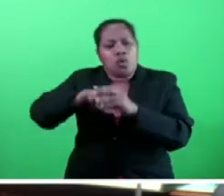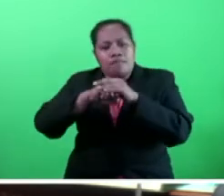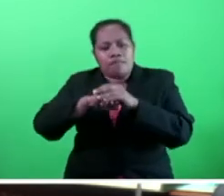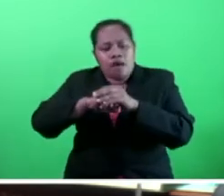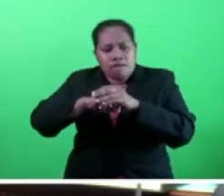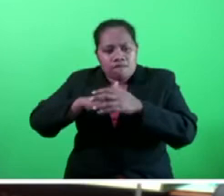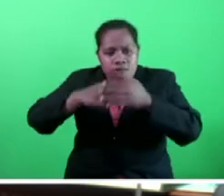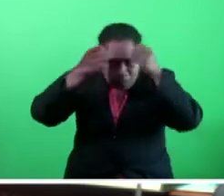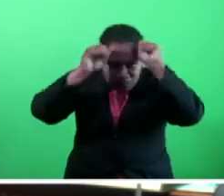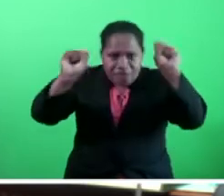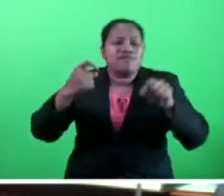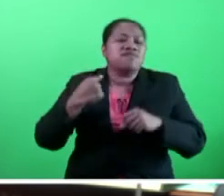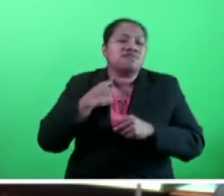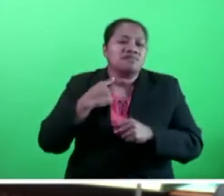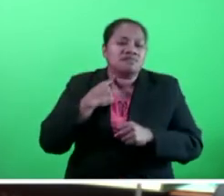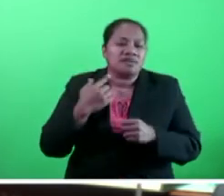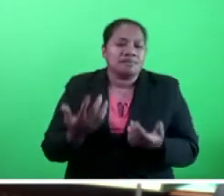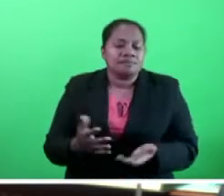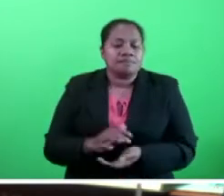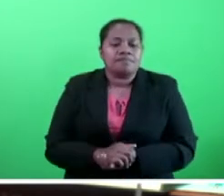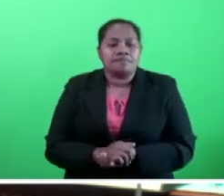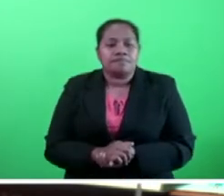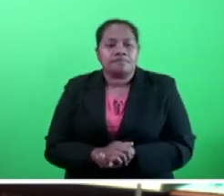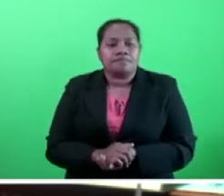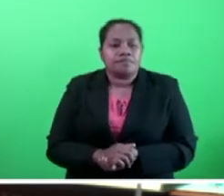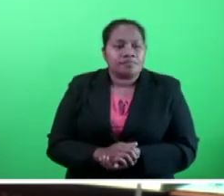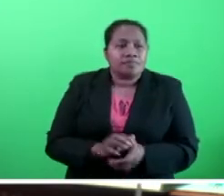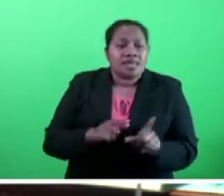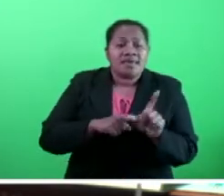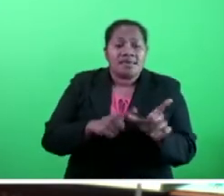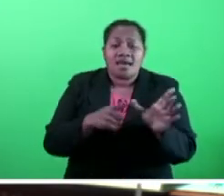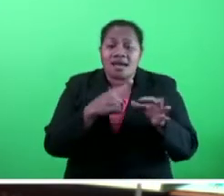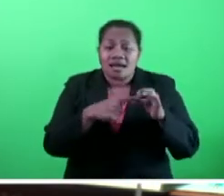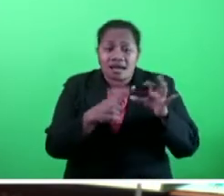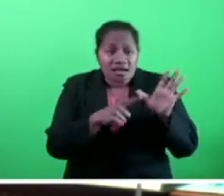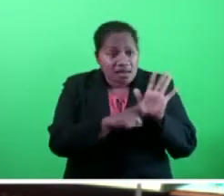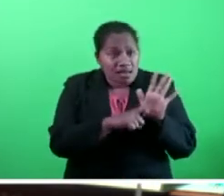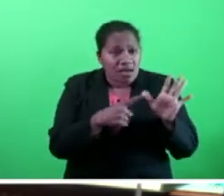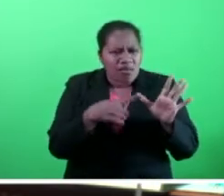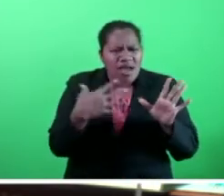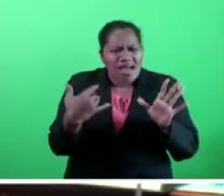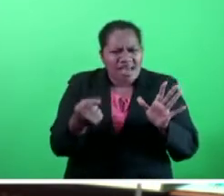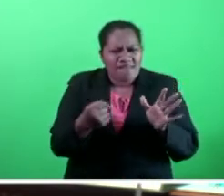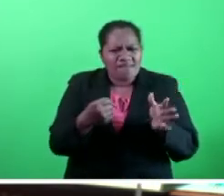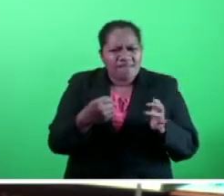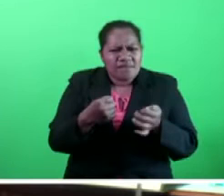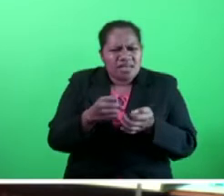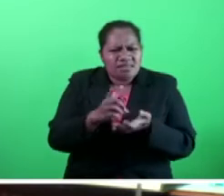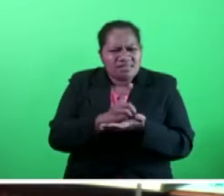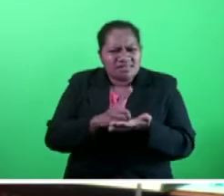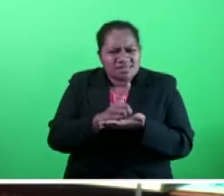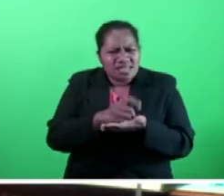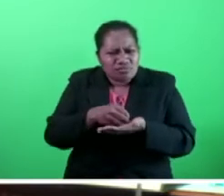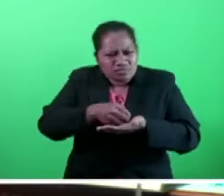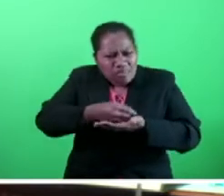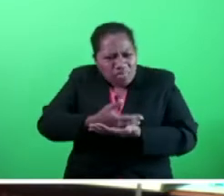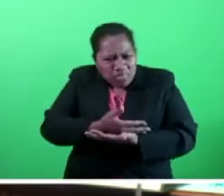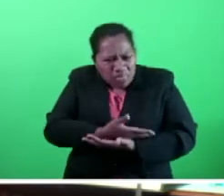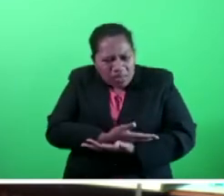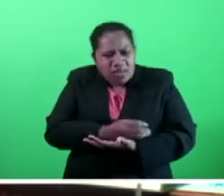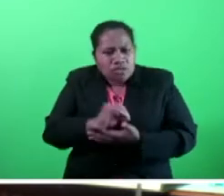the issue of beach eradication. Yangara itself, there have been infection. So Yangara at the moment, they're going